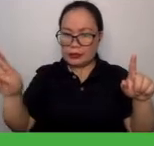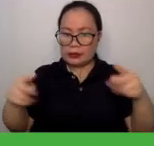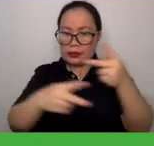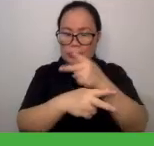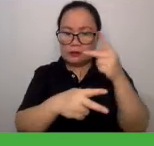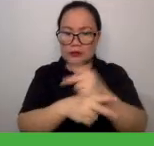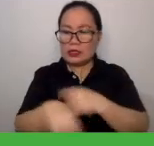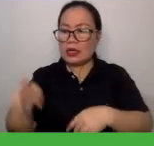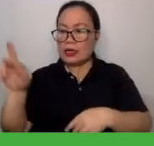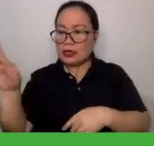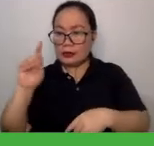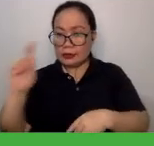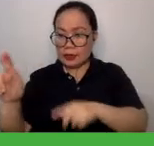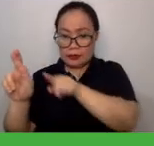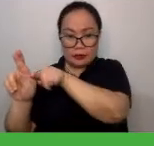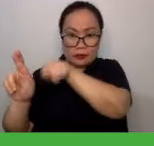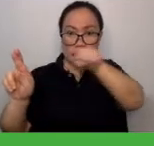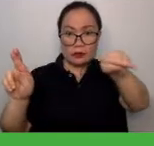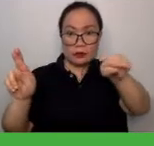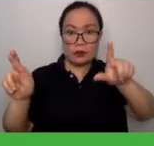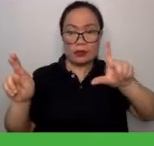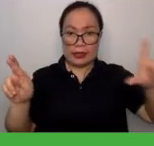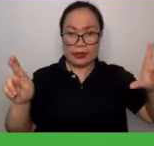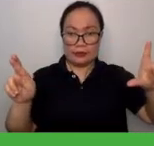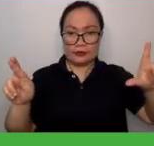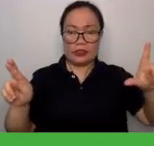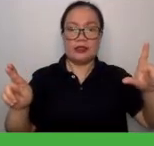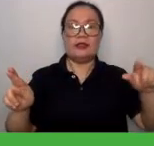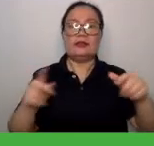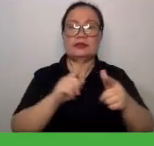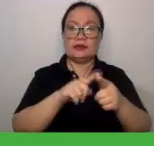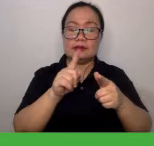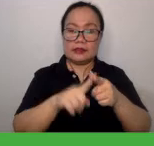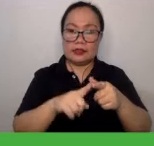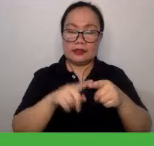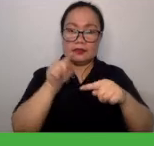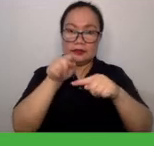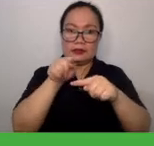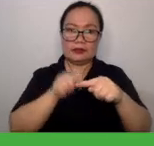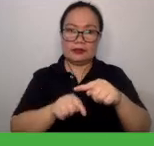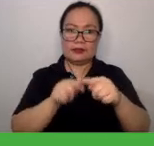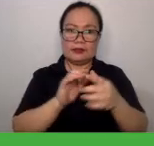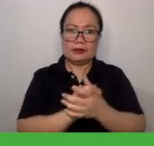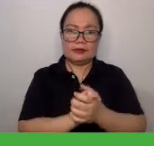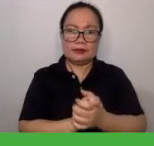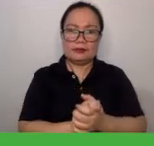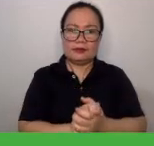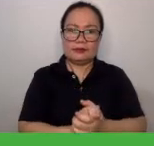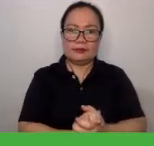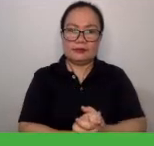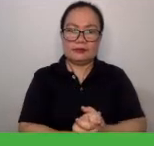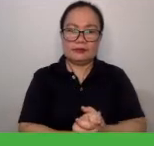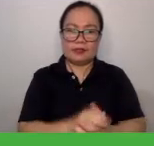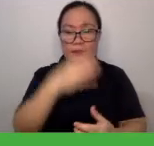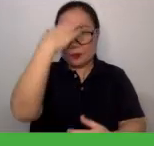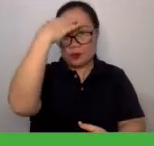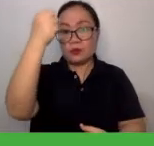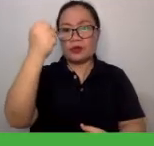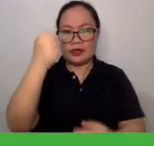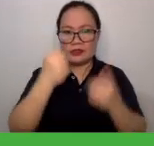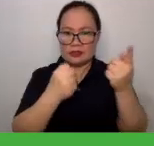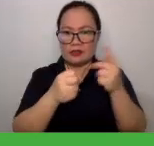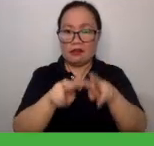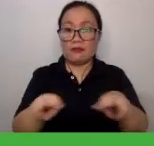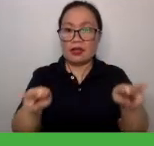itong equivalence. Okay? Kasi ang English system, it's more on memorization. Dapat memorize nyo yung equivalence niya. Unlike